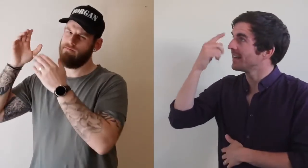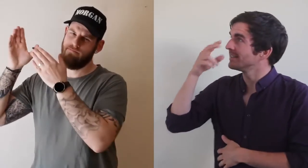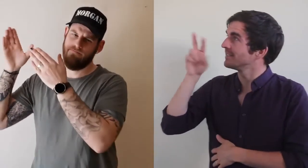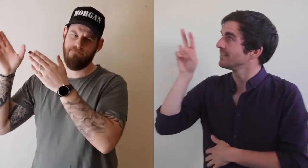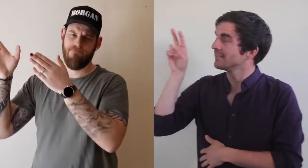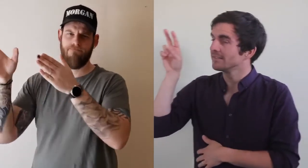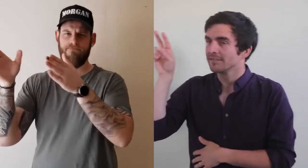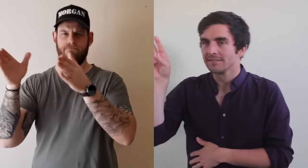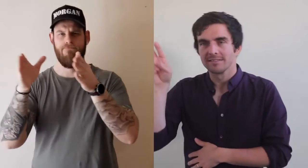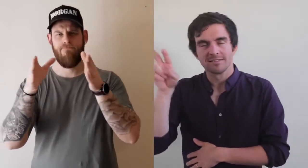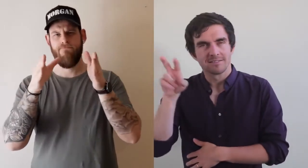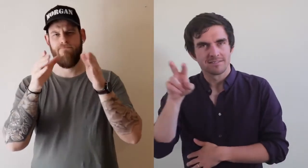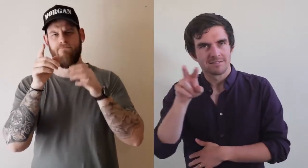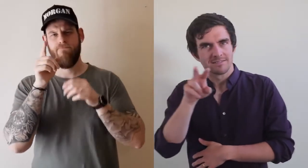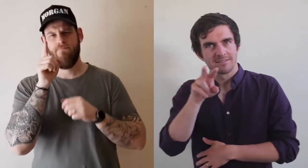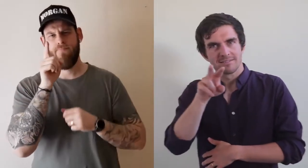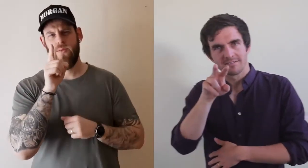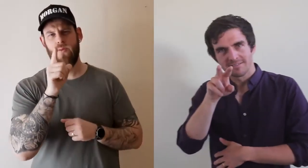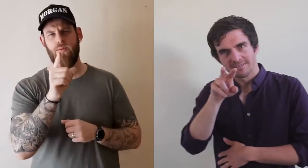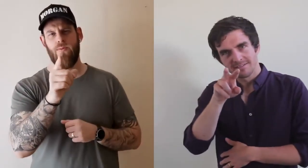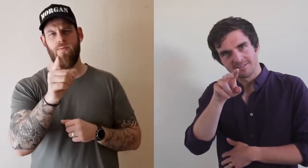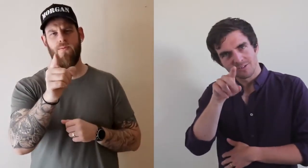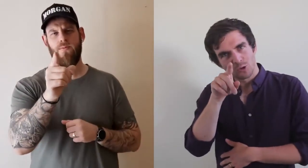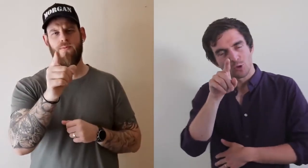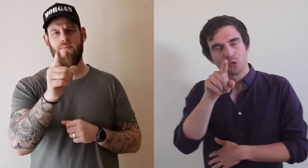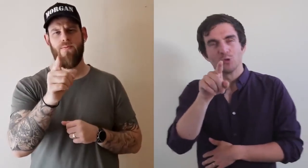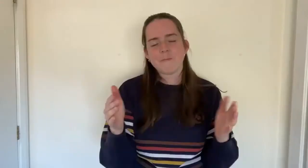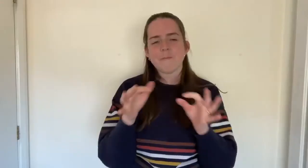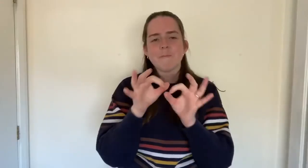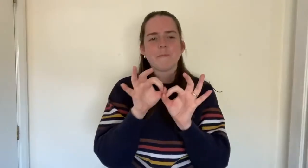turn his face toward you